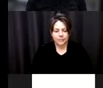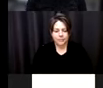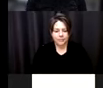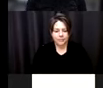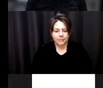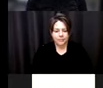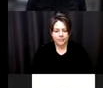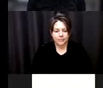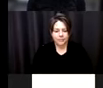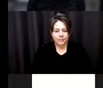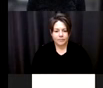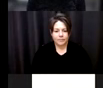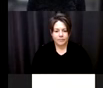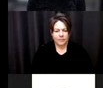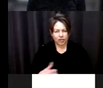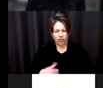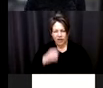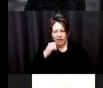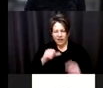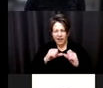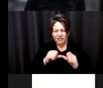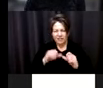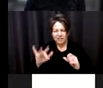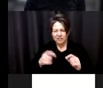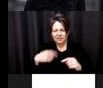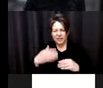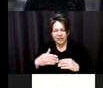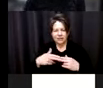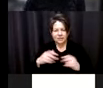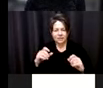Sorry, I'm not advancing here.